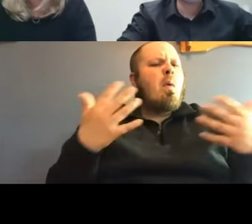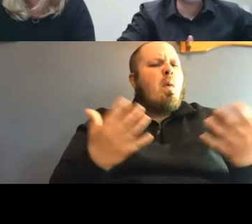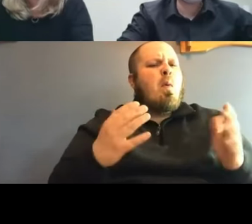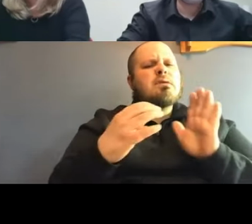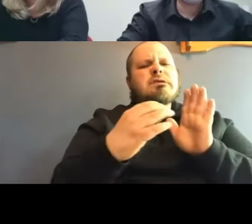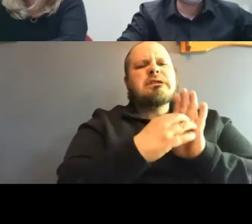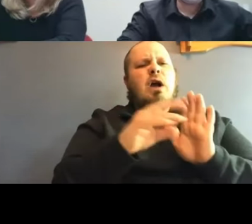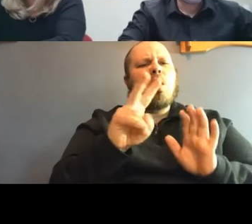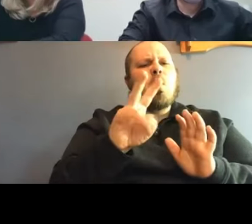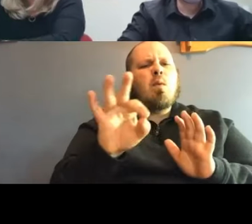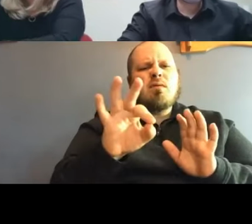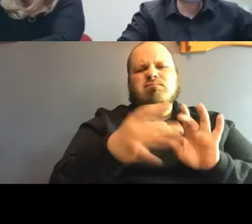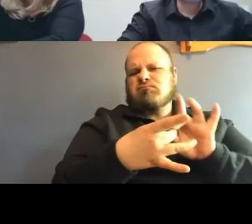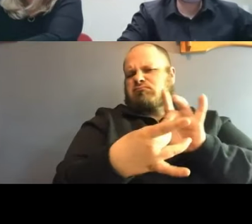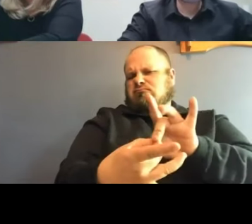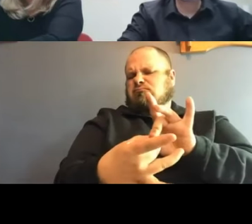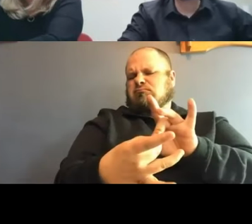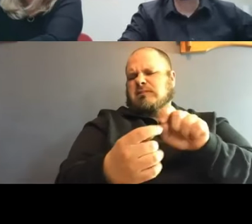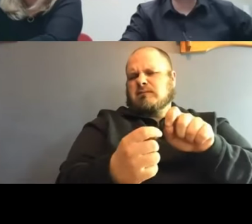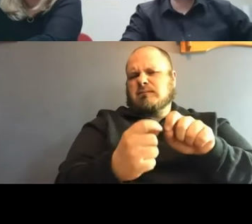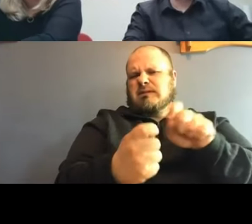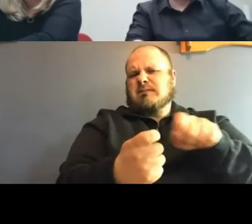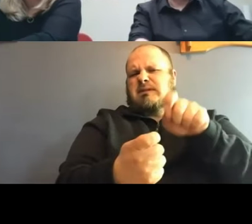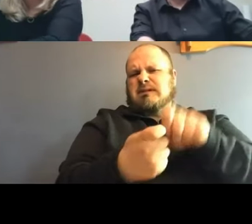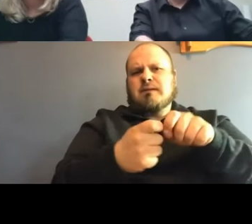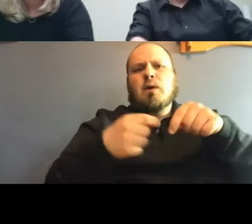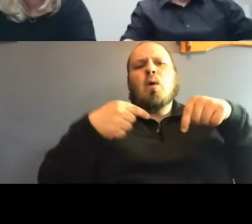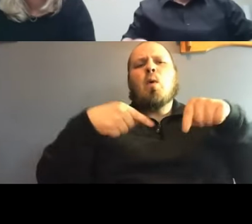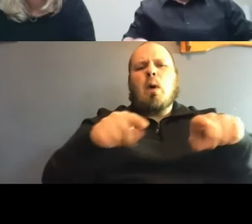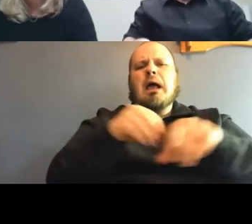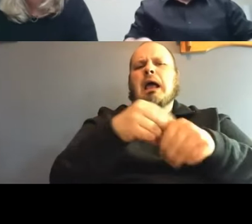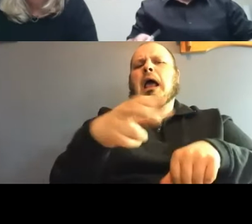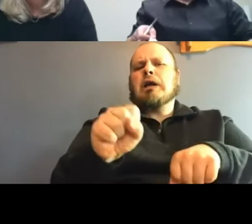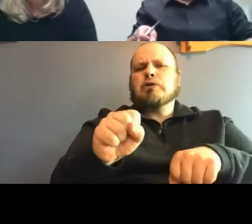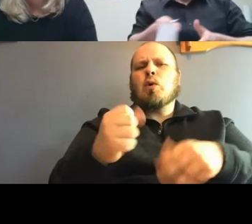services particularly can be used while still in high school.